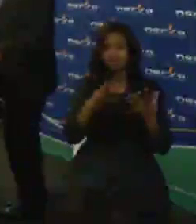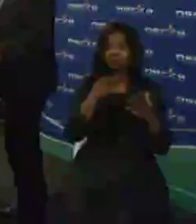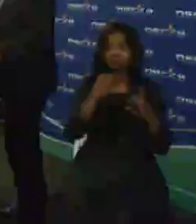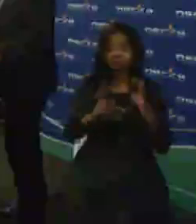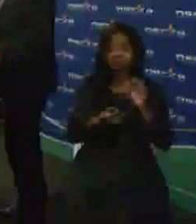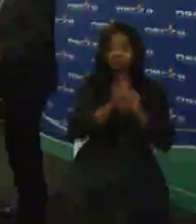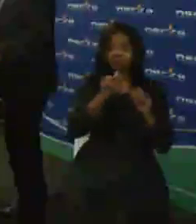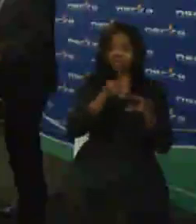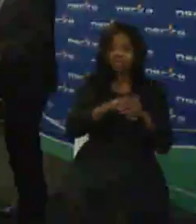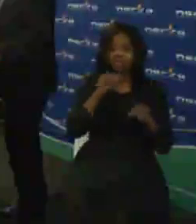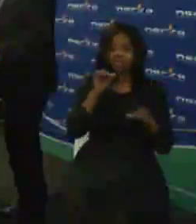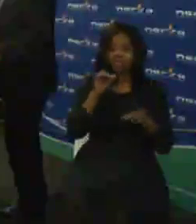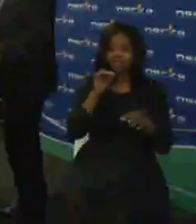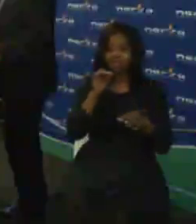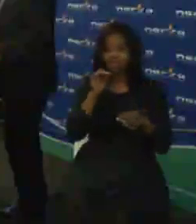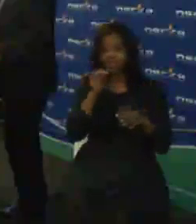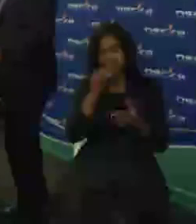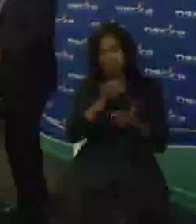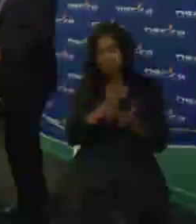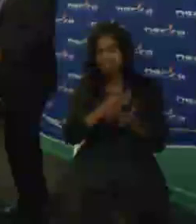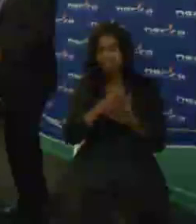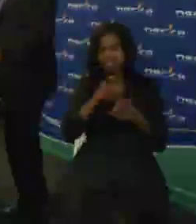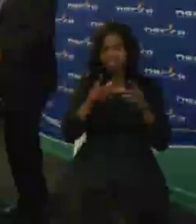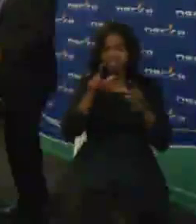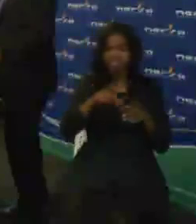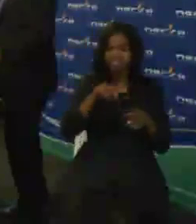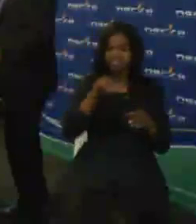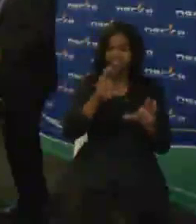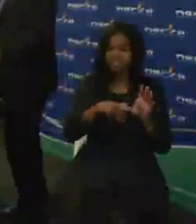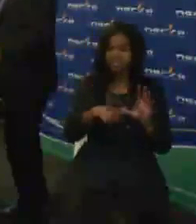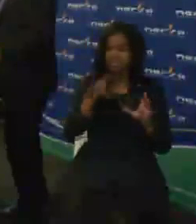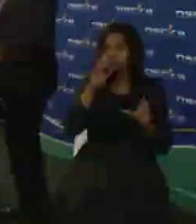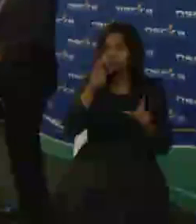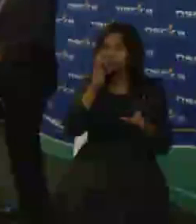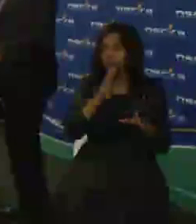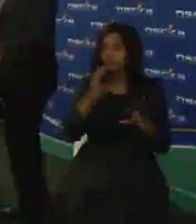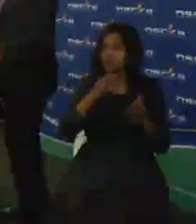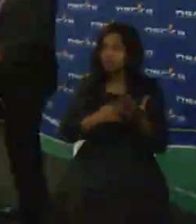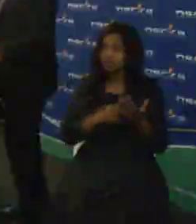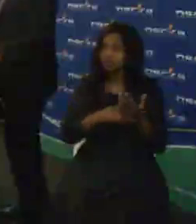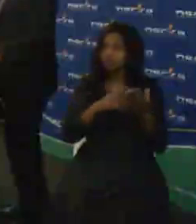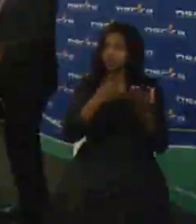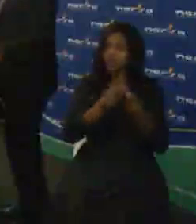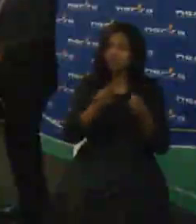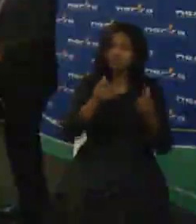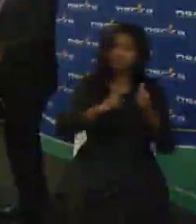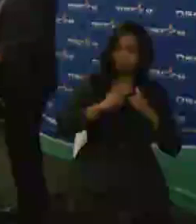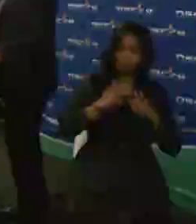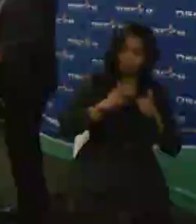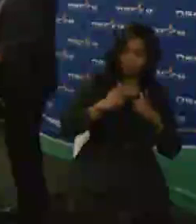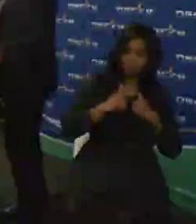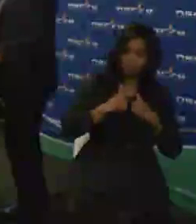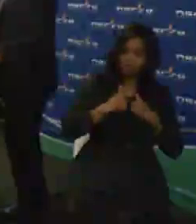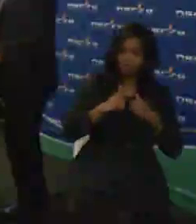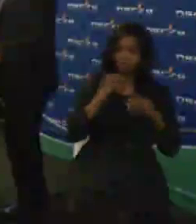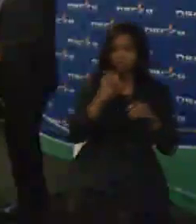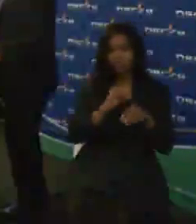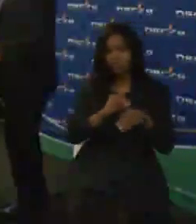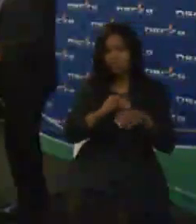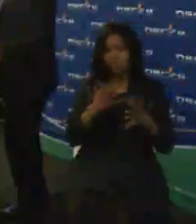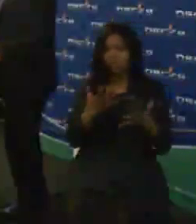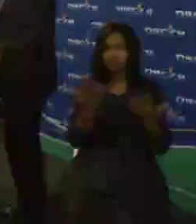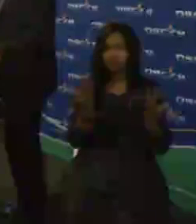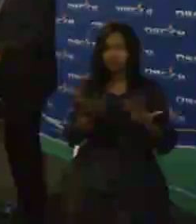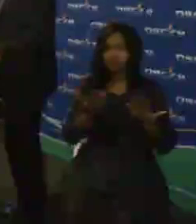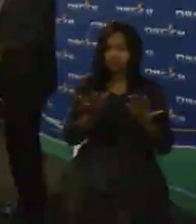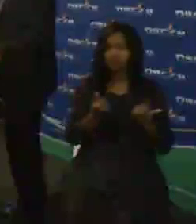financials, and it's less than R1 billion. A lot of it has got to do with administrative issues, where,